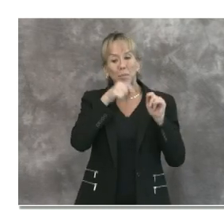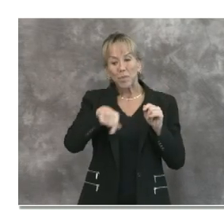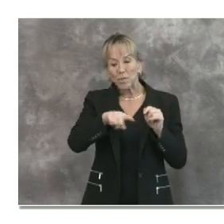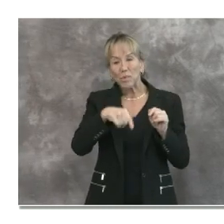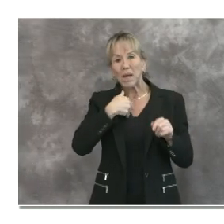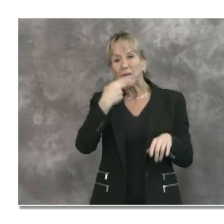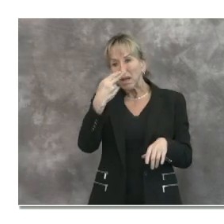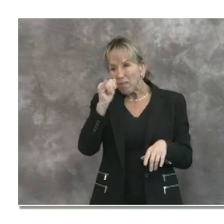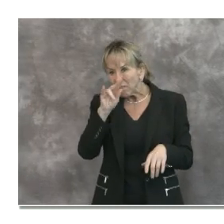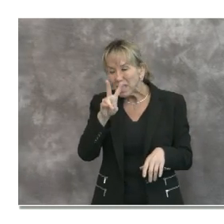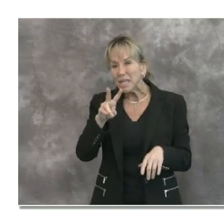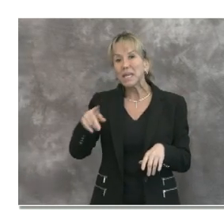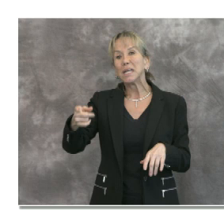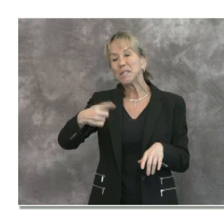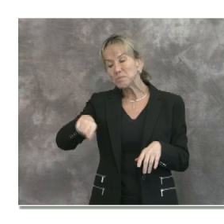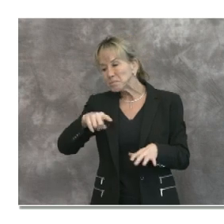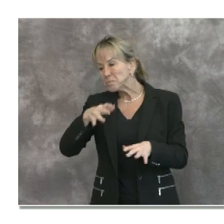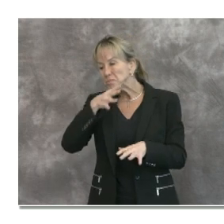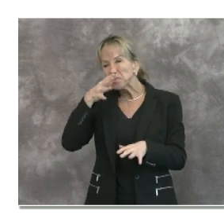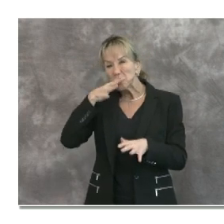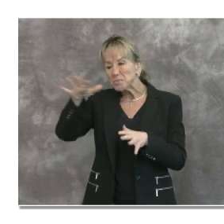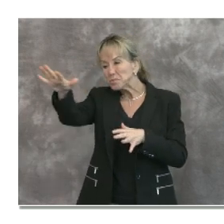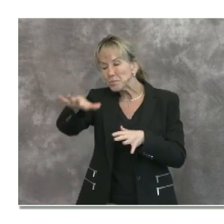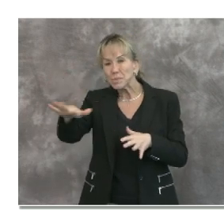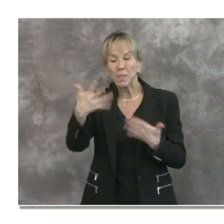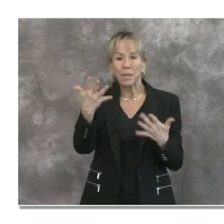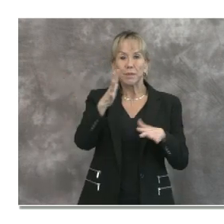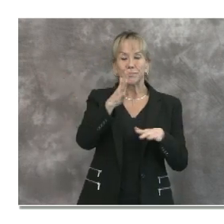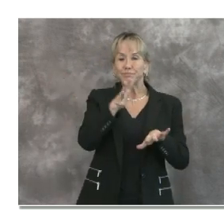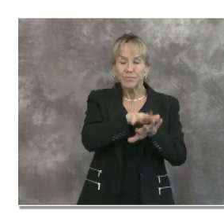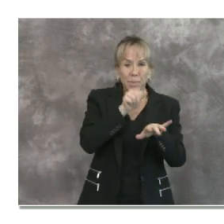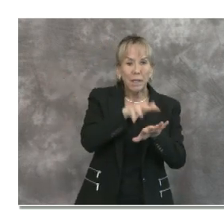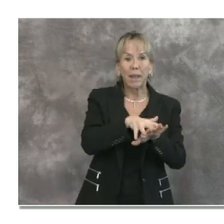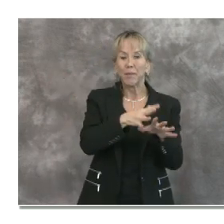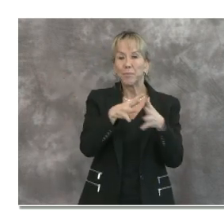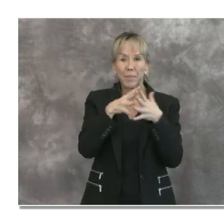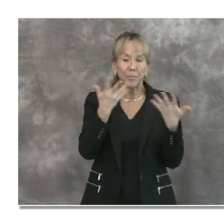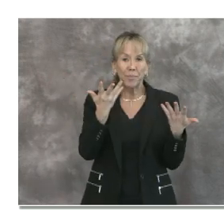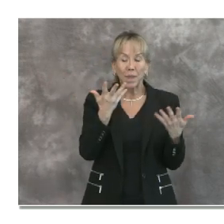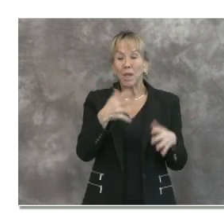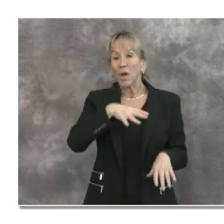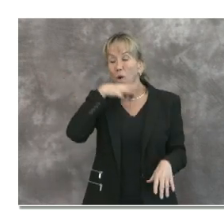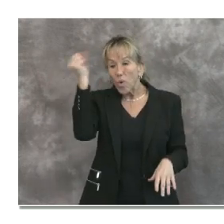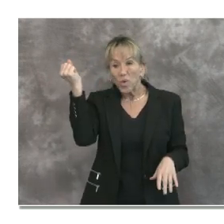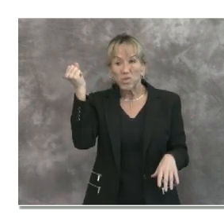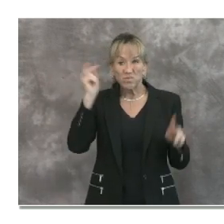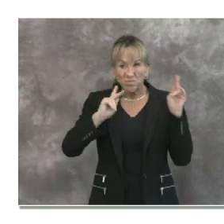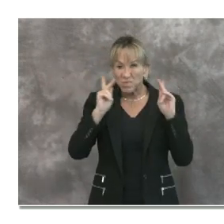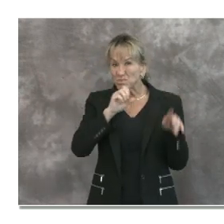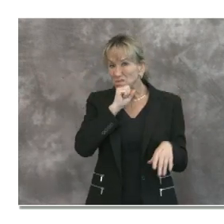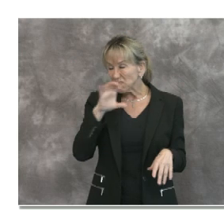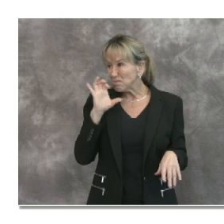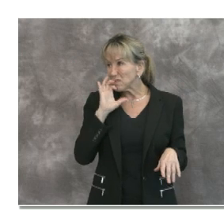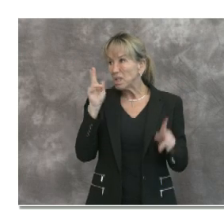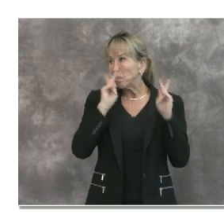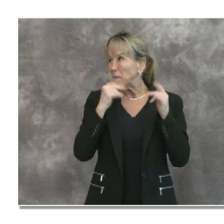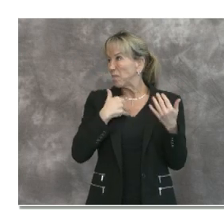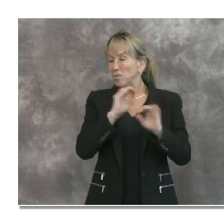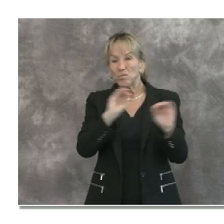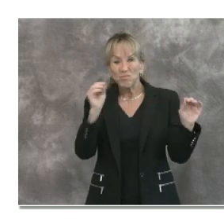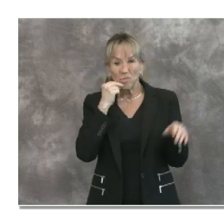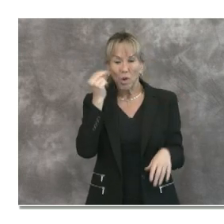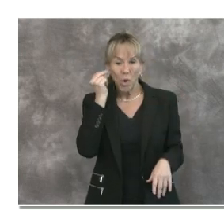rural areas, Native Americans and other racial and ethnic groups, older adults, people experiencing